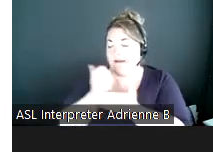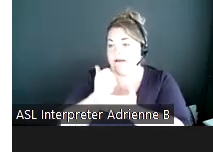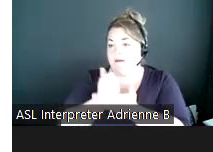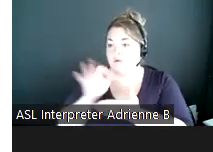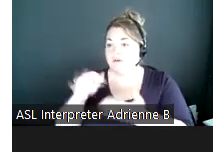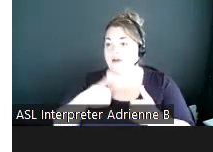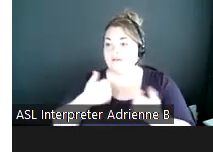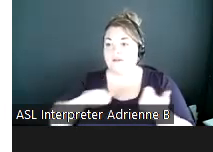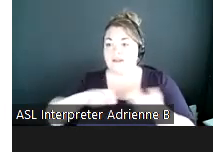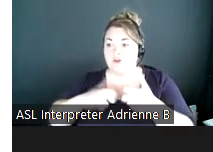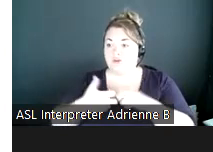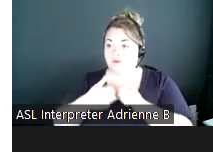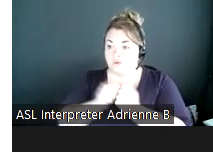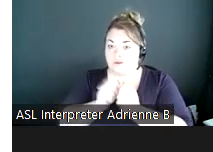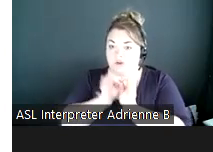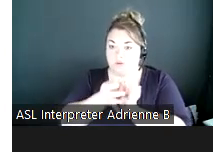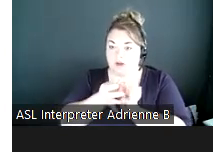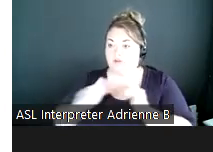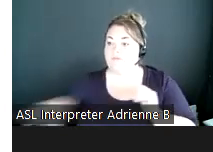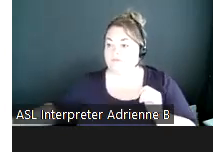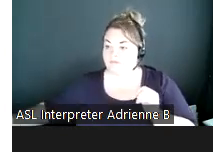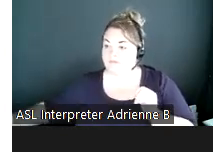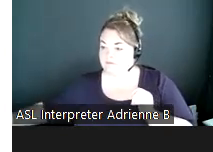issues with that interpretation.